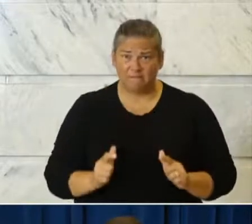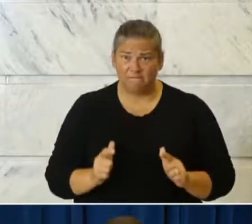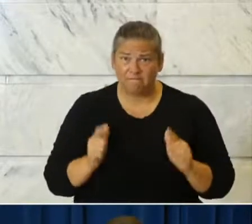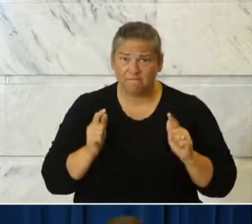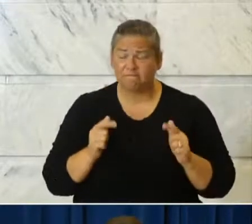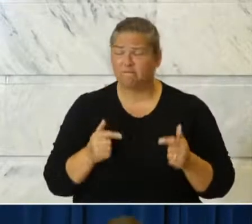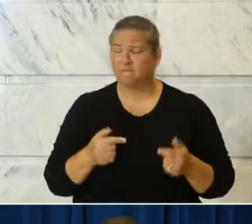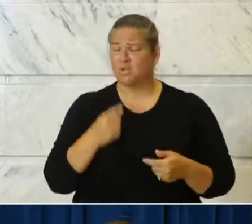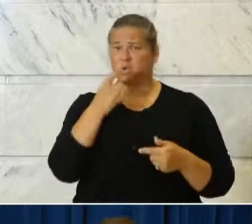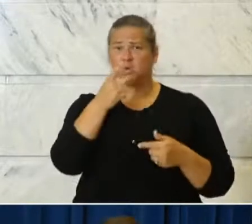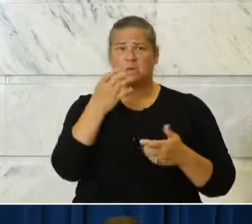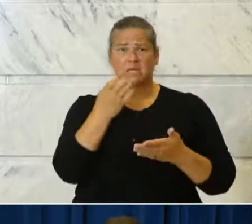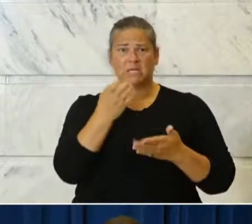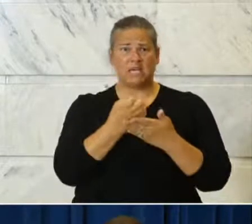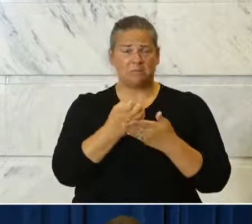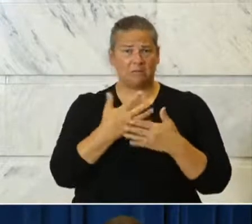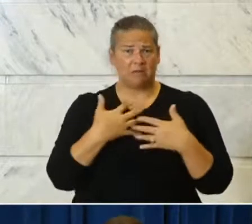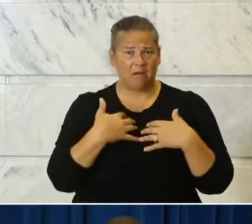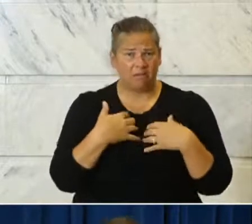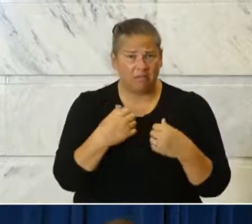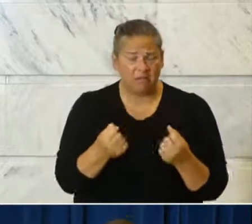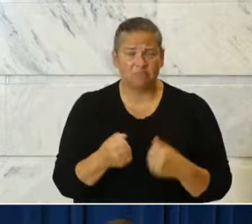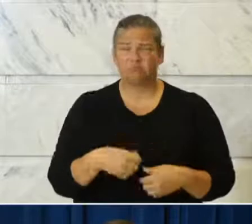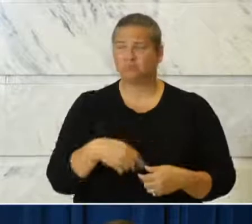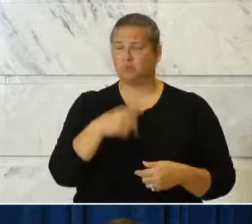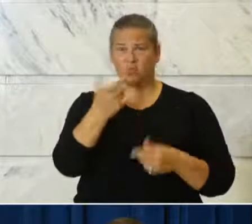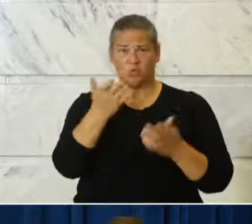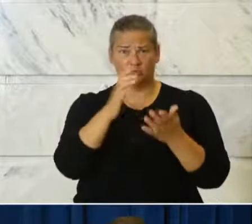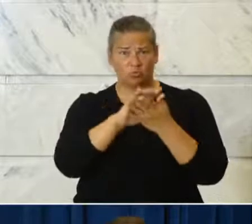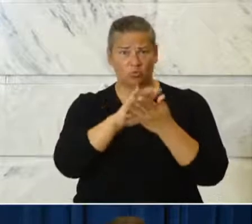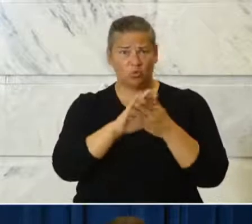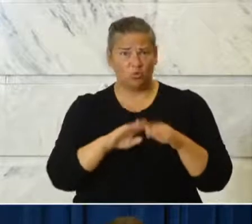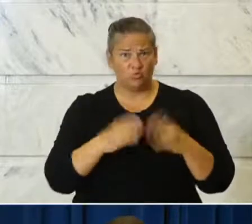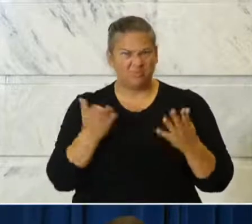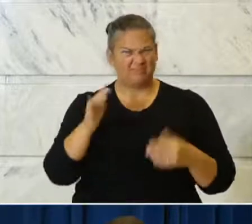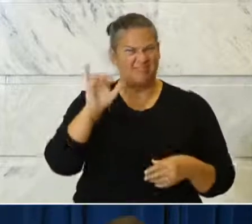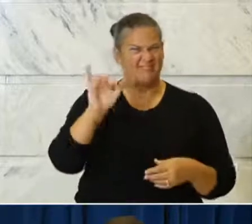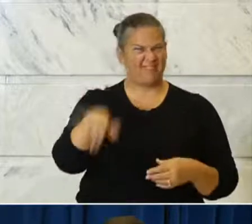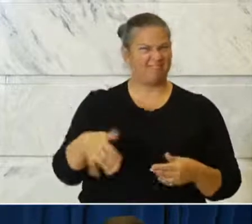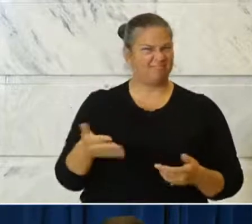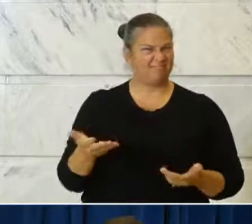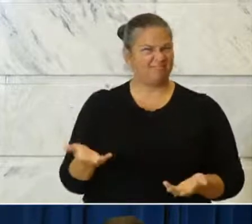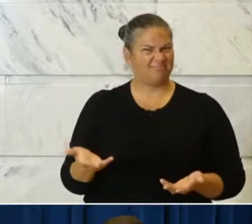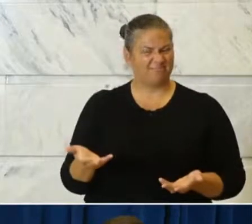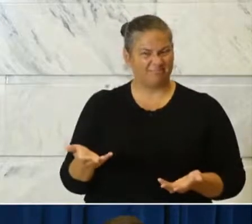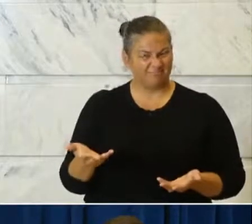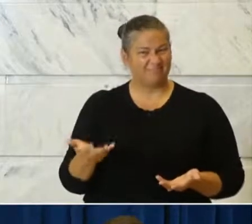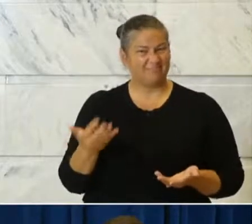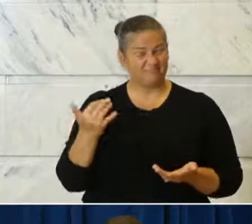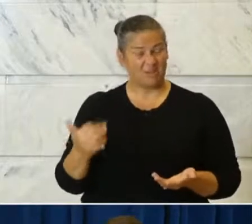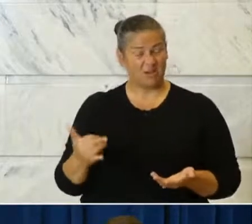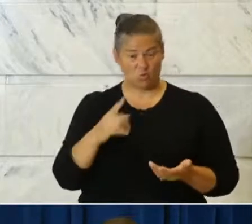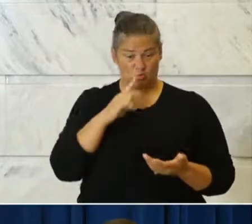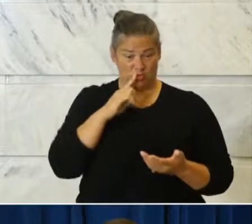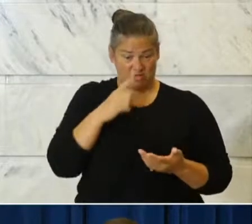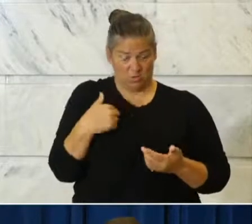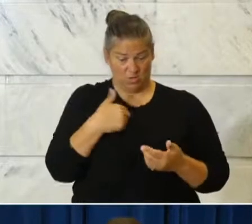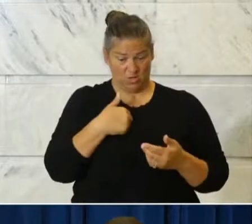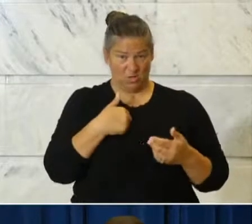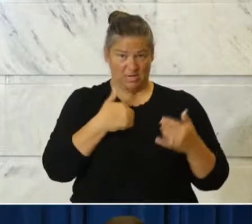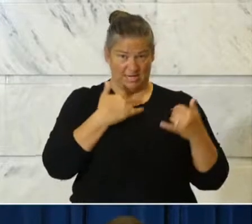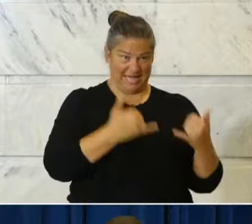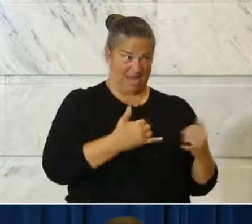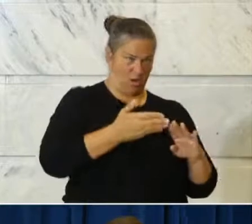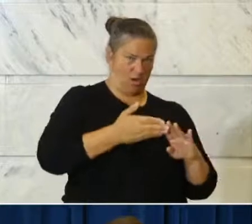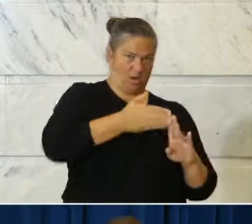a healthy economy, and if we want schools to be reopened, this is it. And we're starting this early enough to where I think we